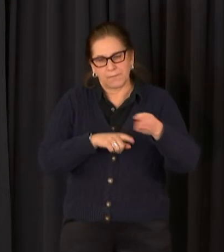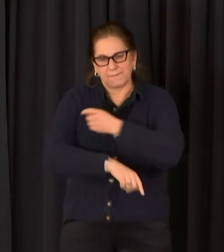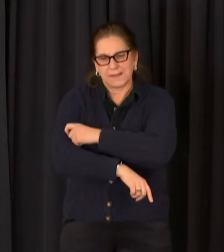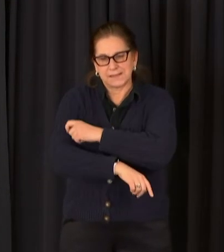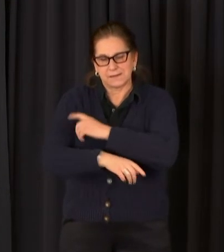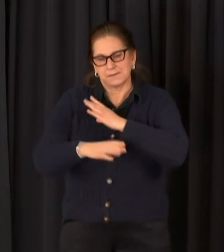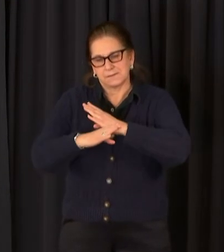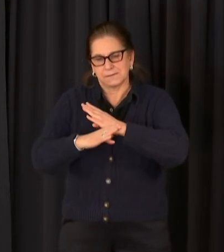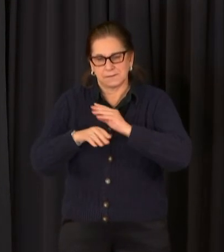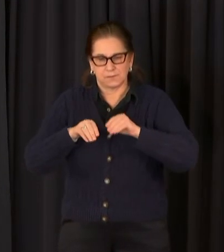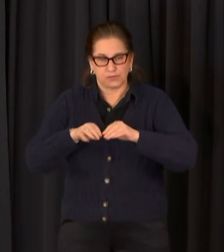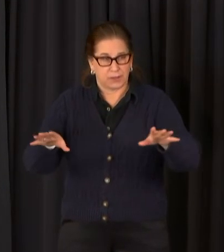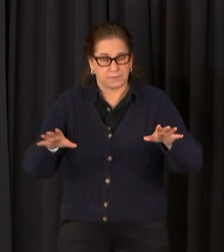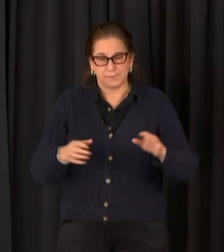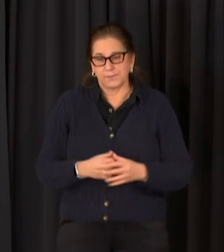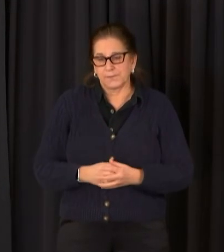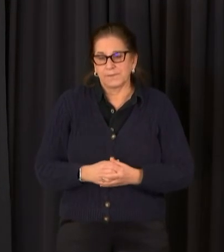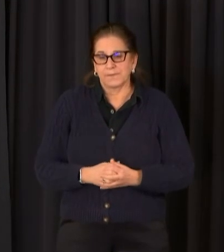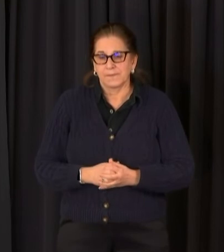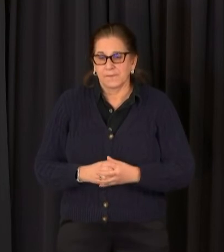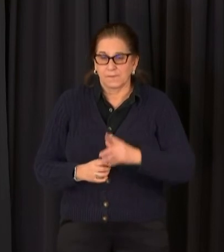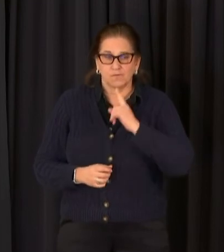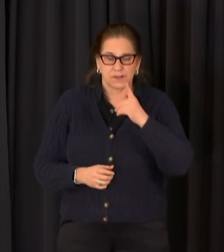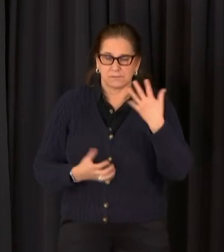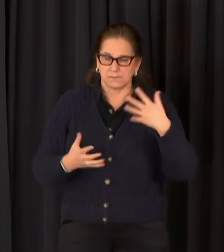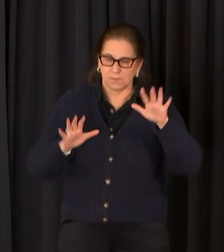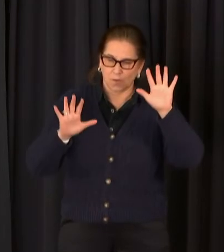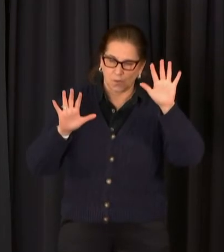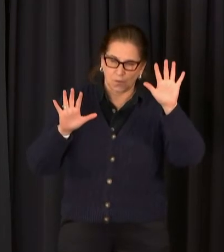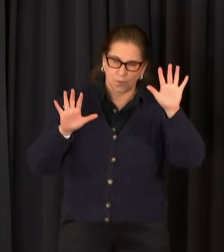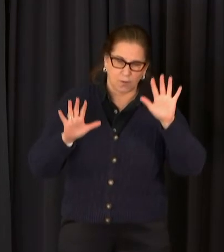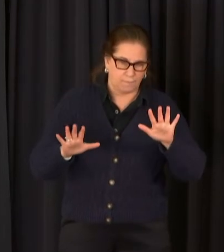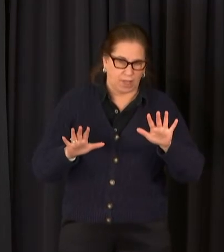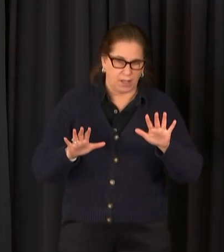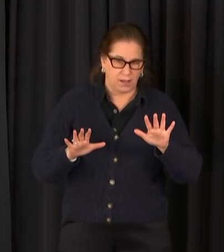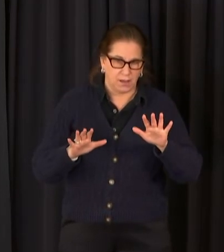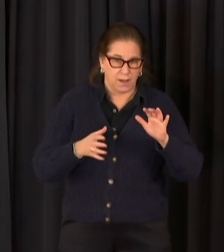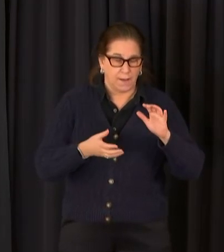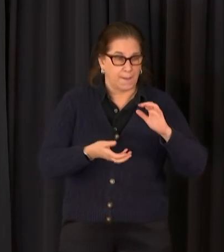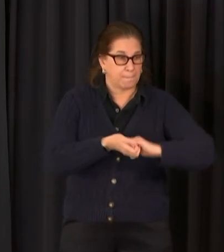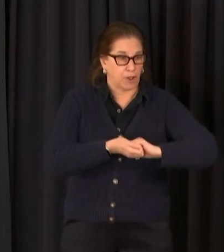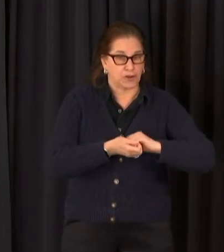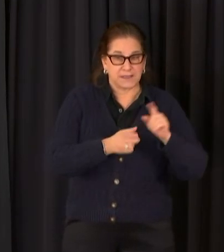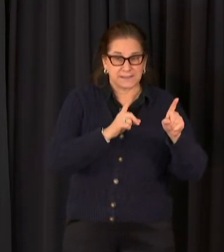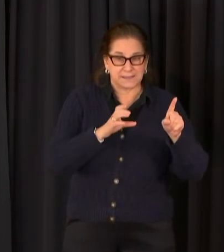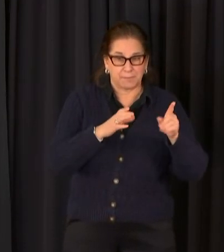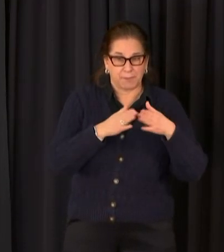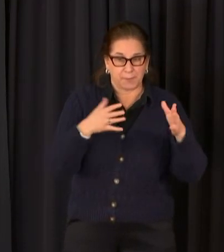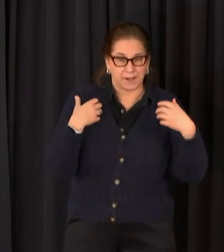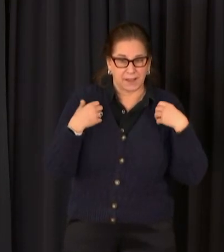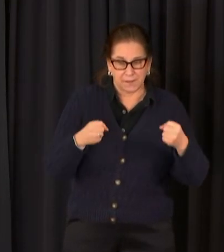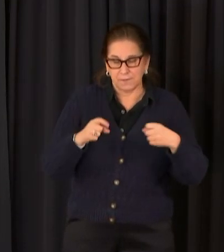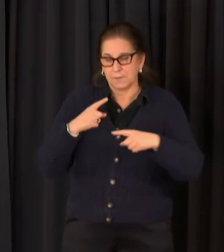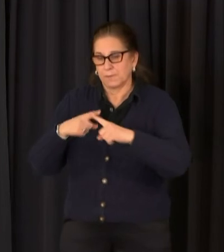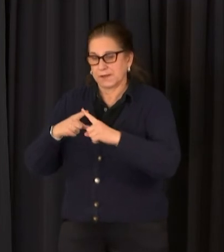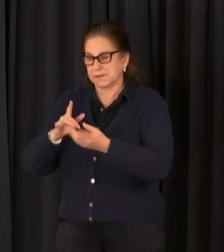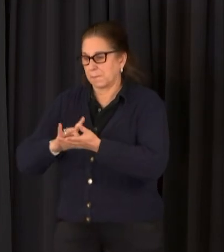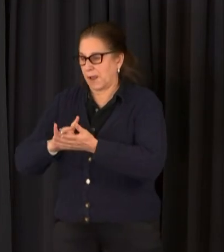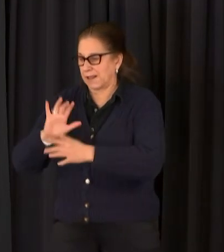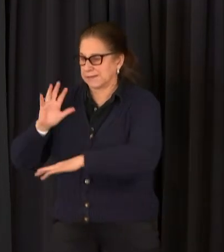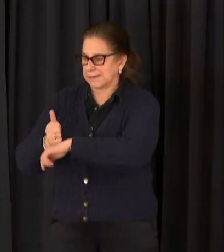the COVID-19 Clinician Champion Program is a partnership between DC Health and the Medical Society of the District